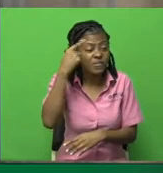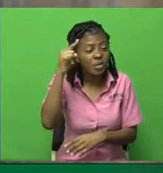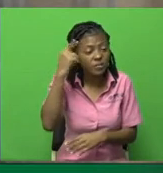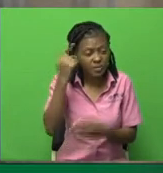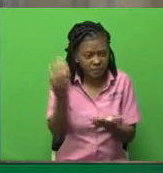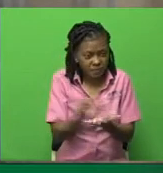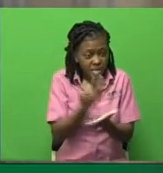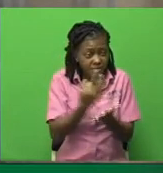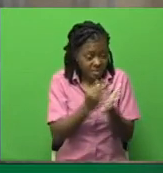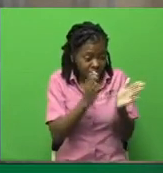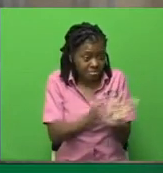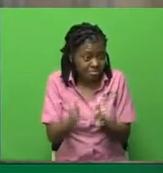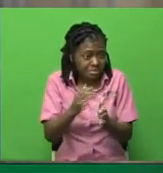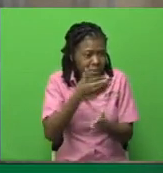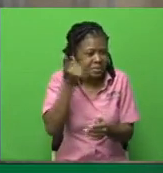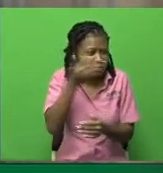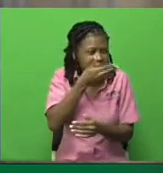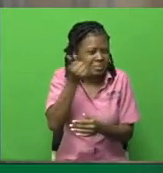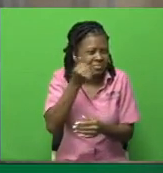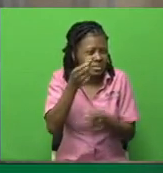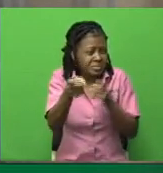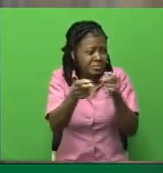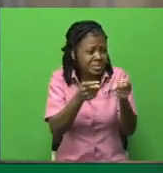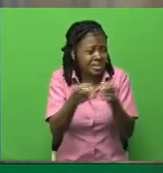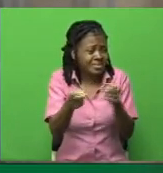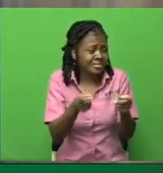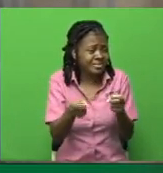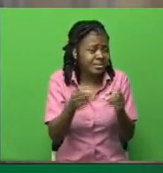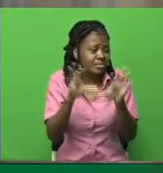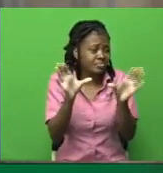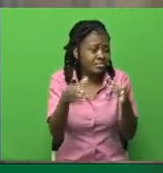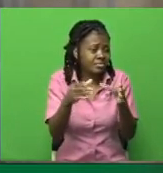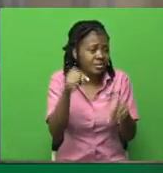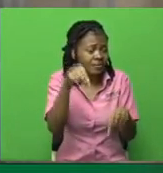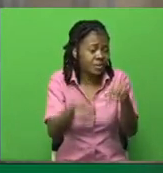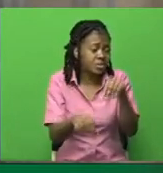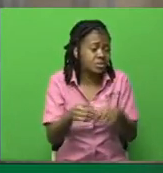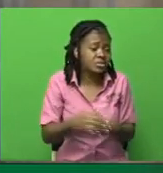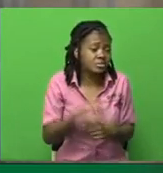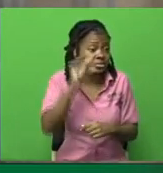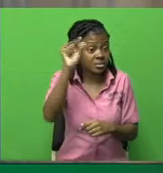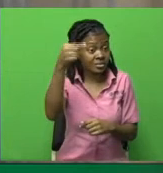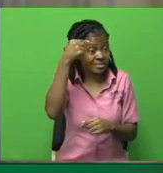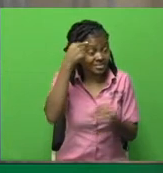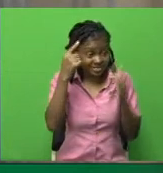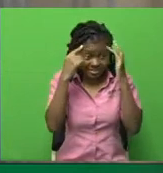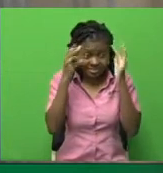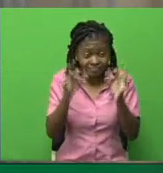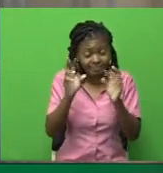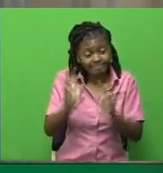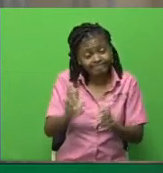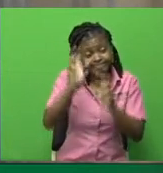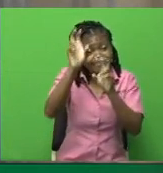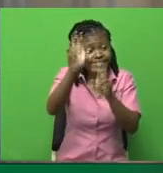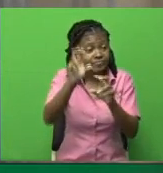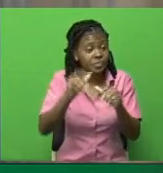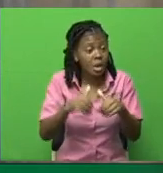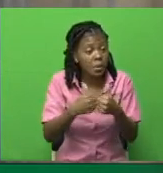the sector because companies make investment decisions excellent